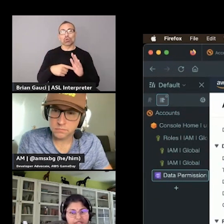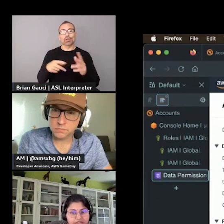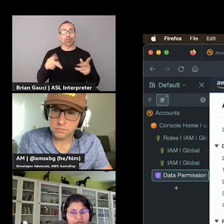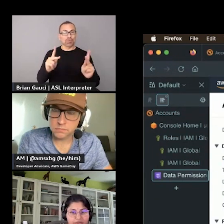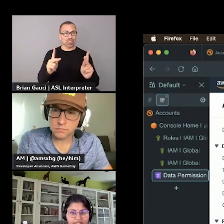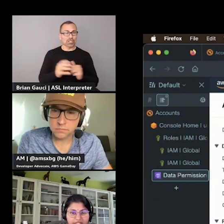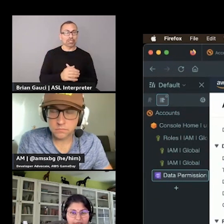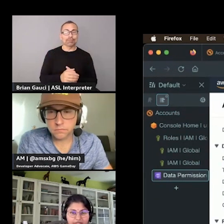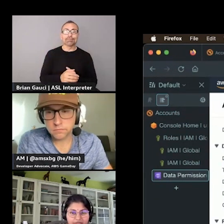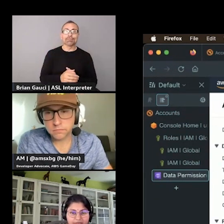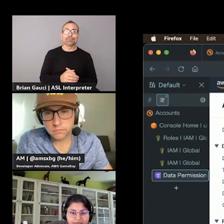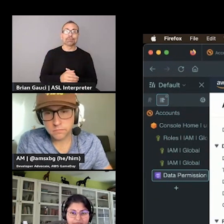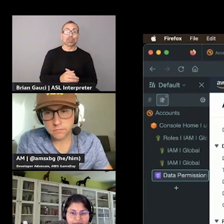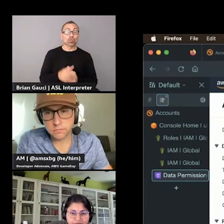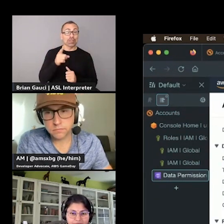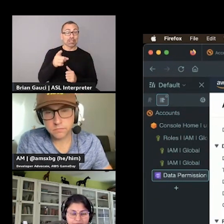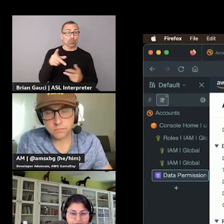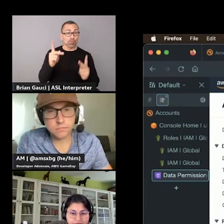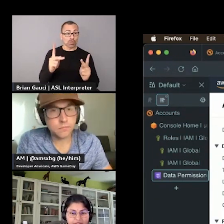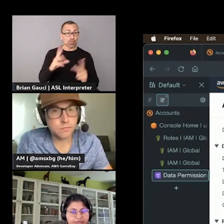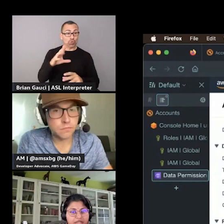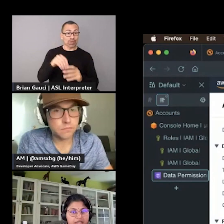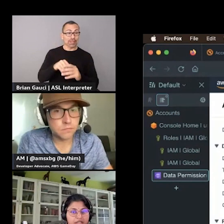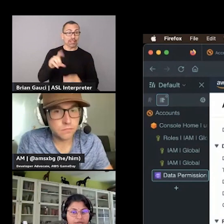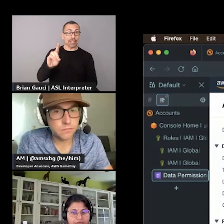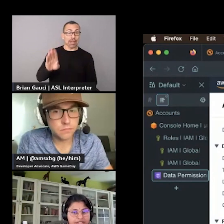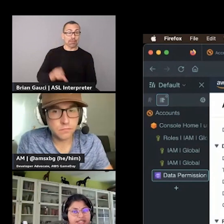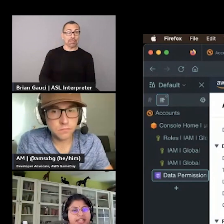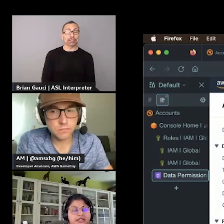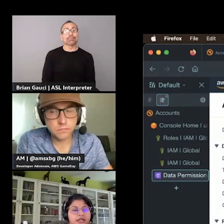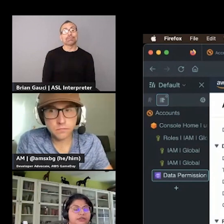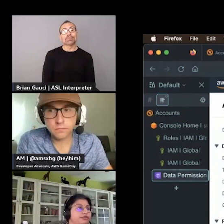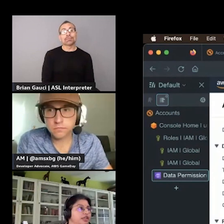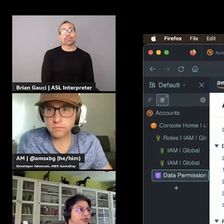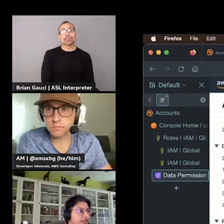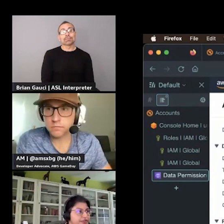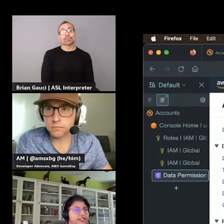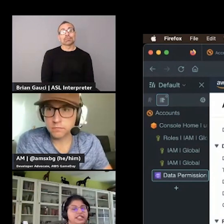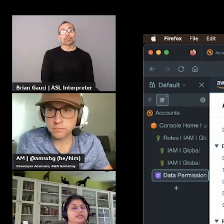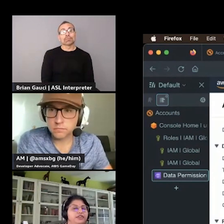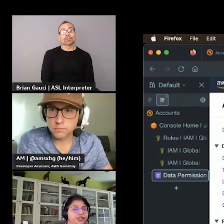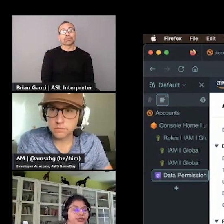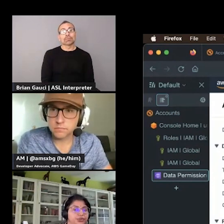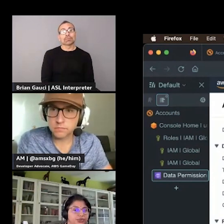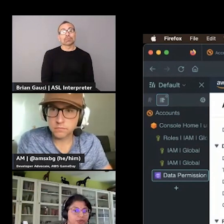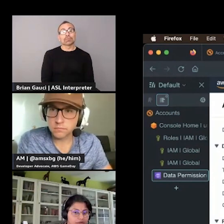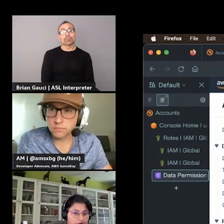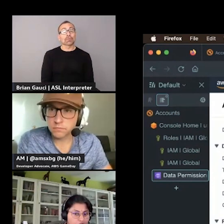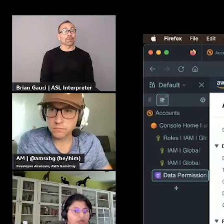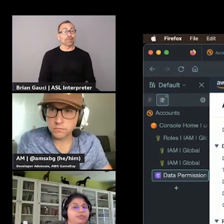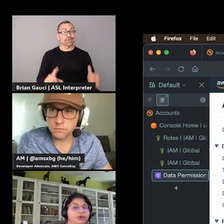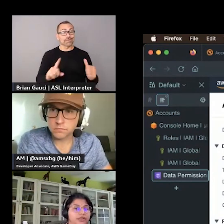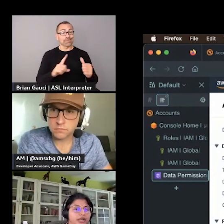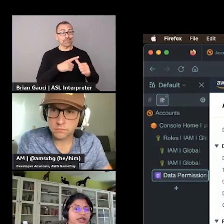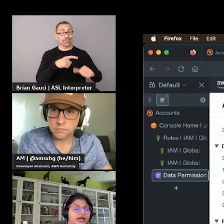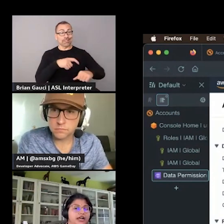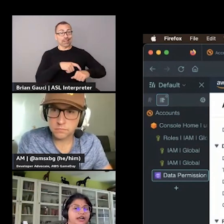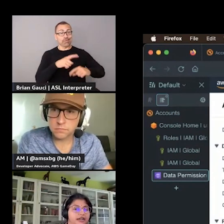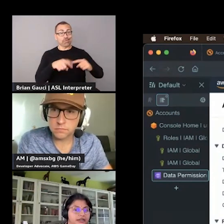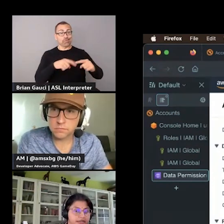view permissions on the database. Okay, so you see that the very first time when you